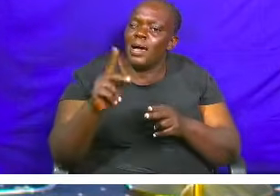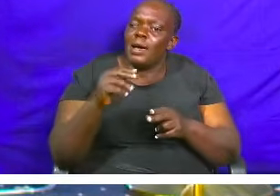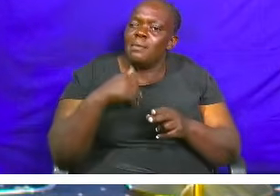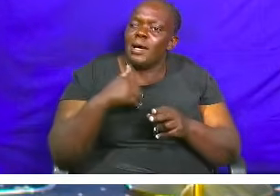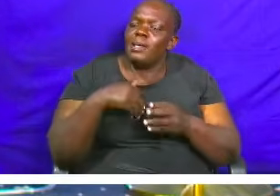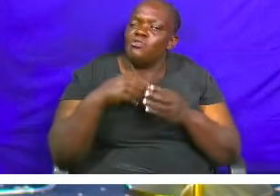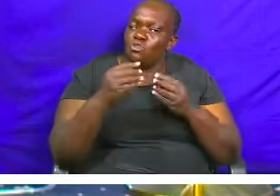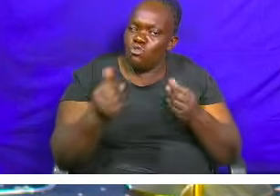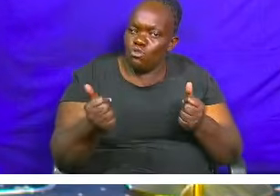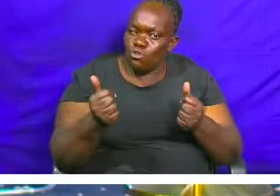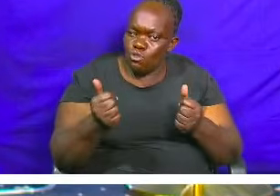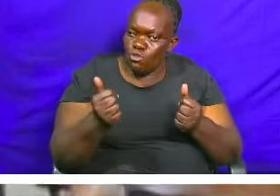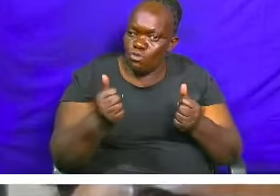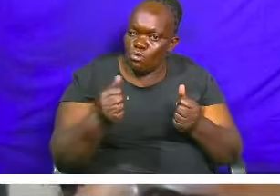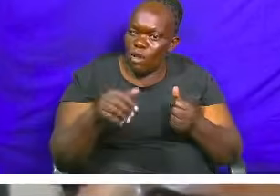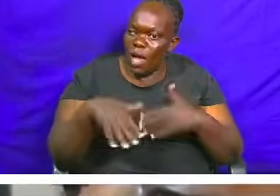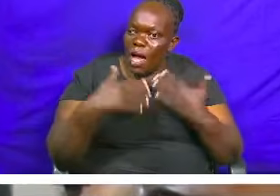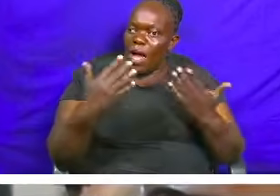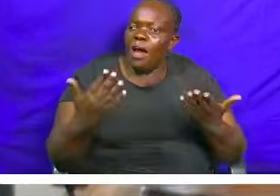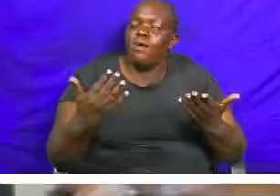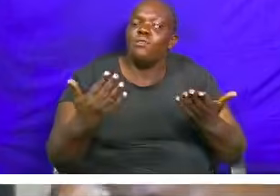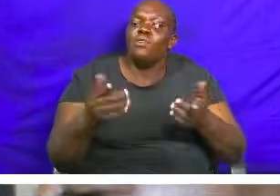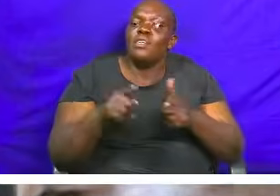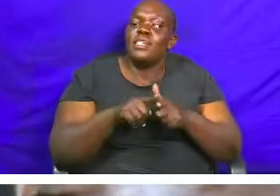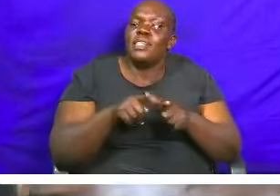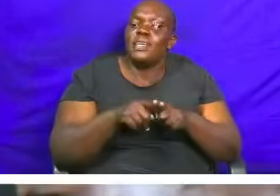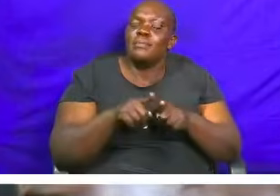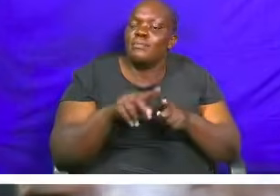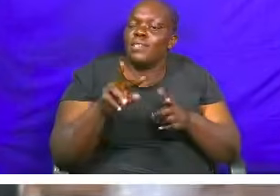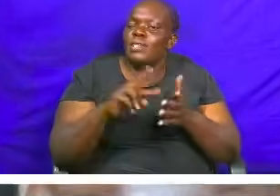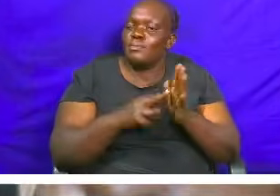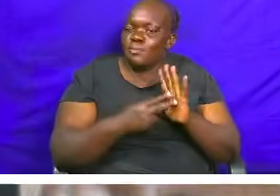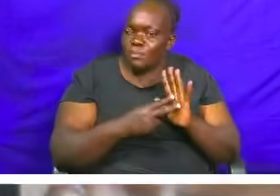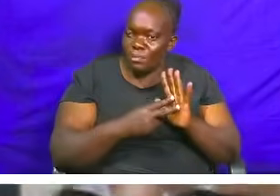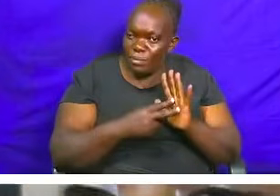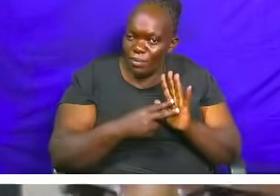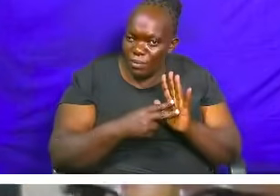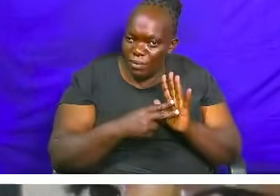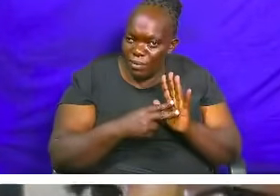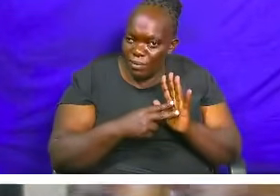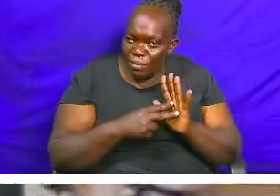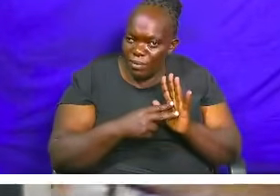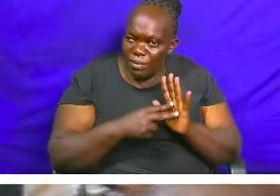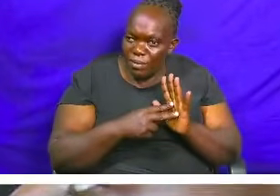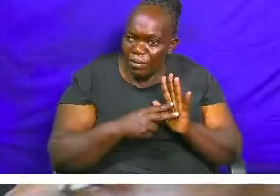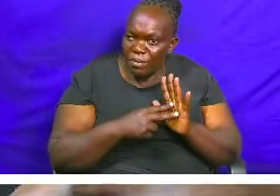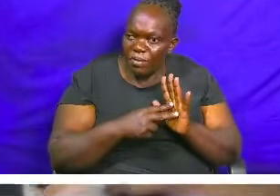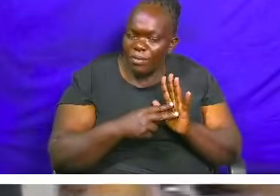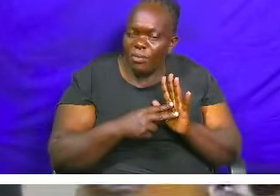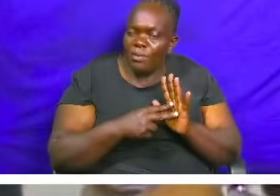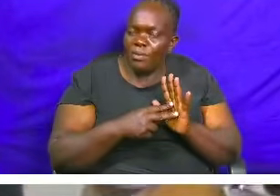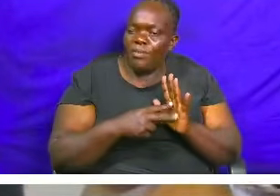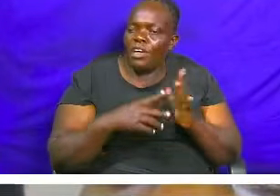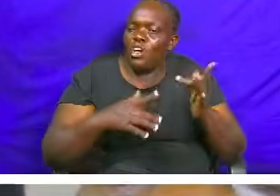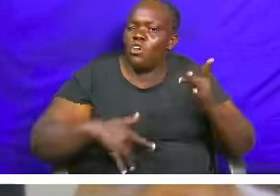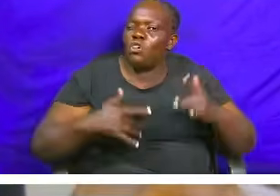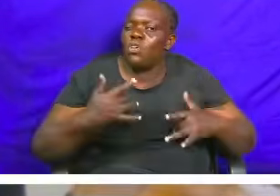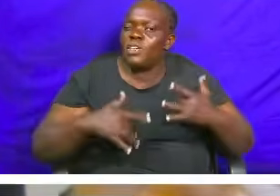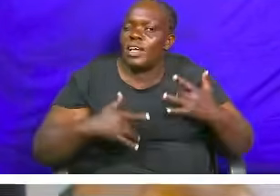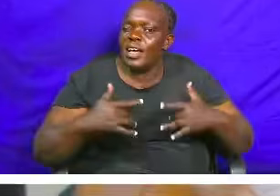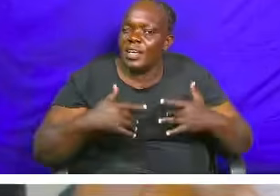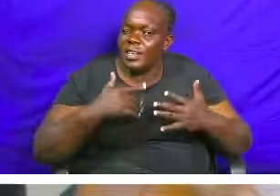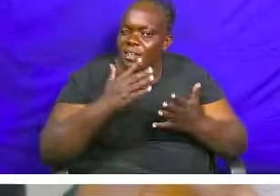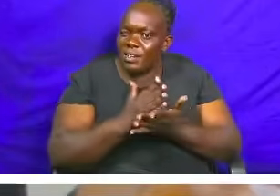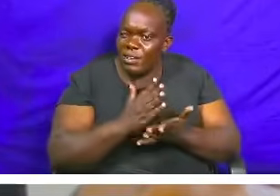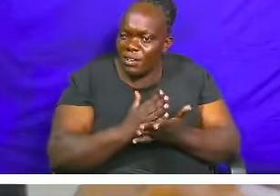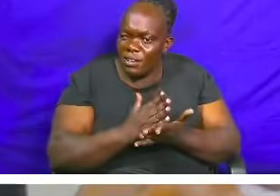address the aspect of how you regulate the prices concerning fuel. Keenly, there is a concern if it is influenced